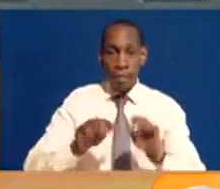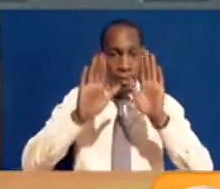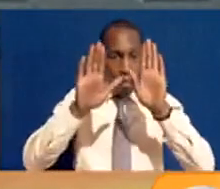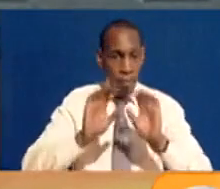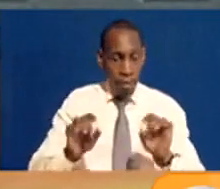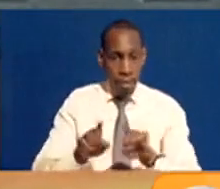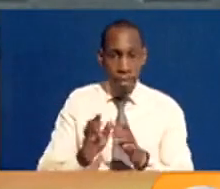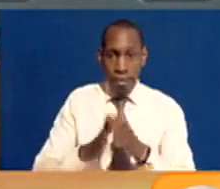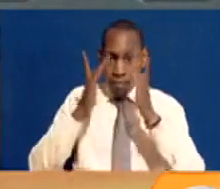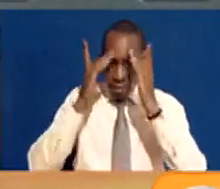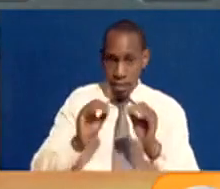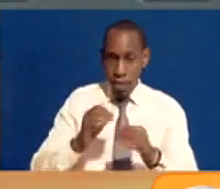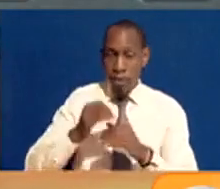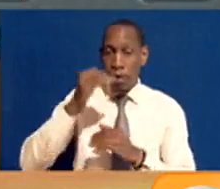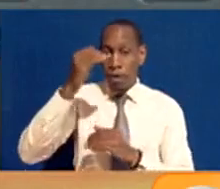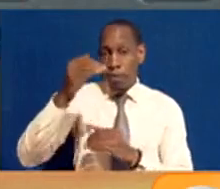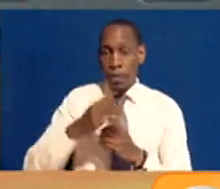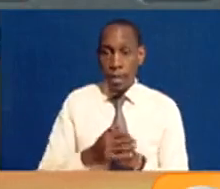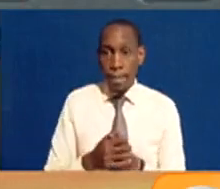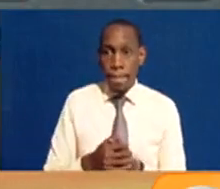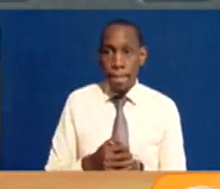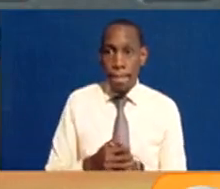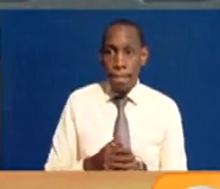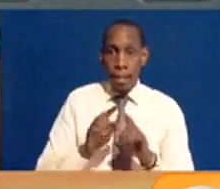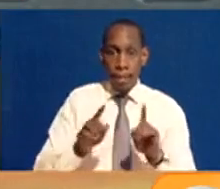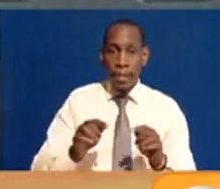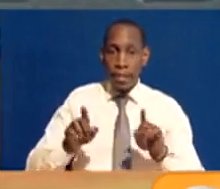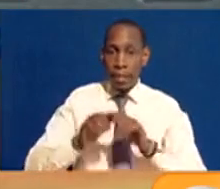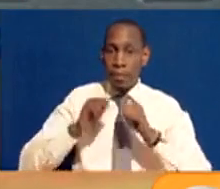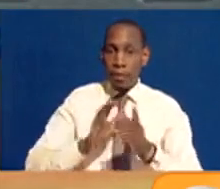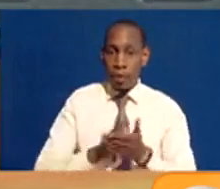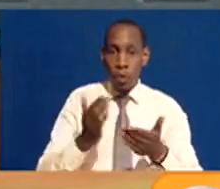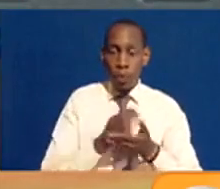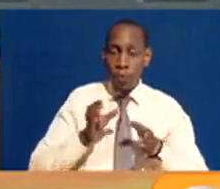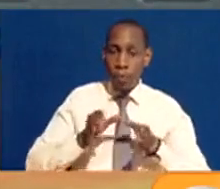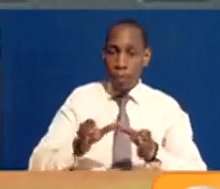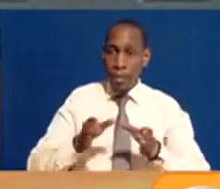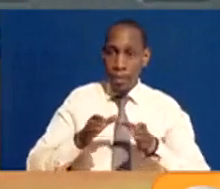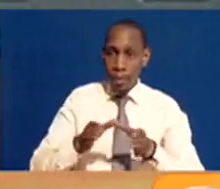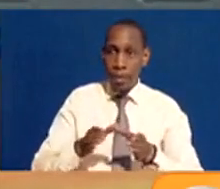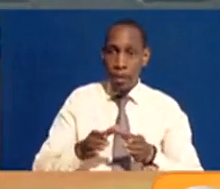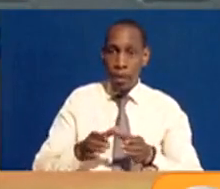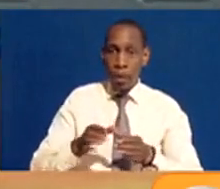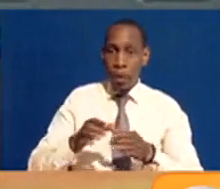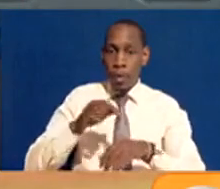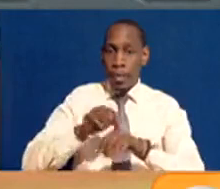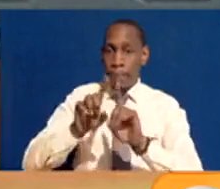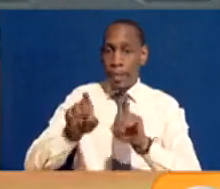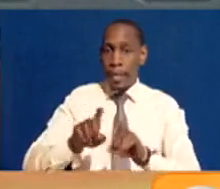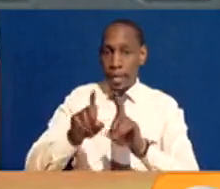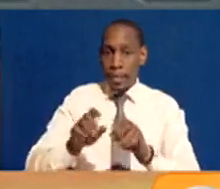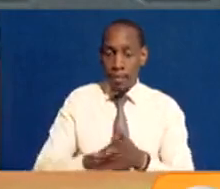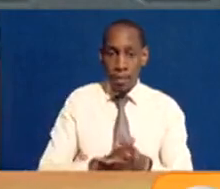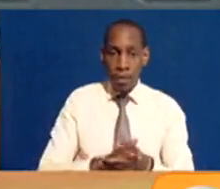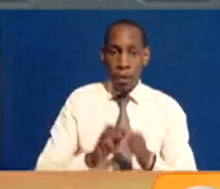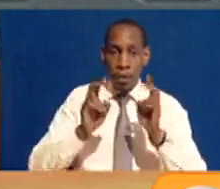and would not determine their future. All this, yet we agreed to remove the pressure from this one moment as a mark of failure